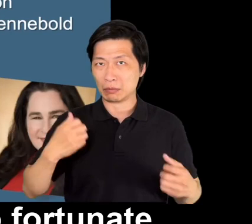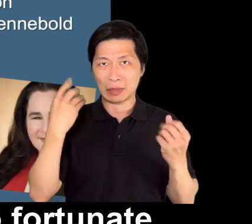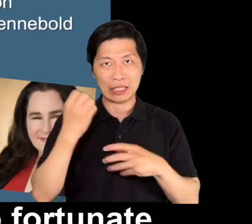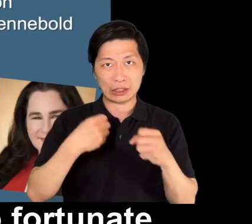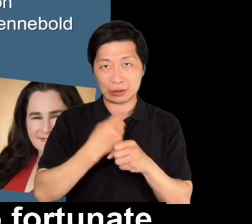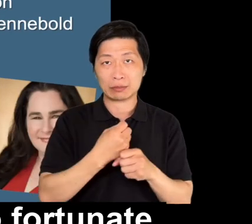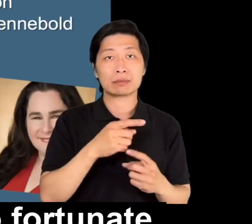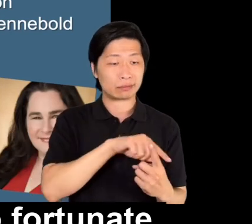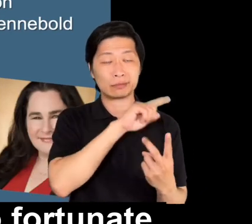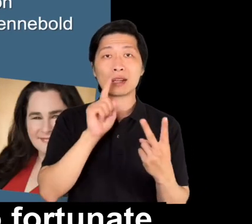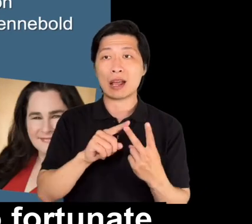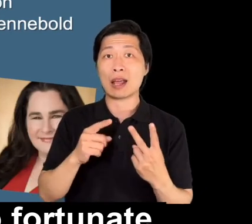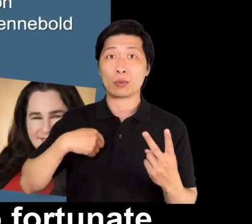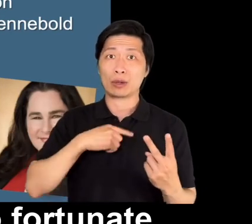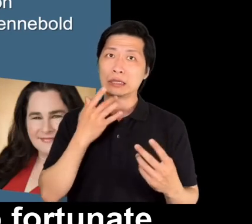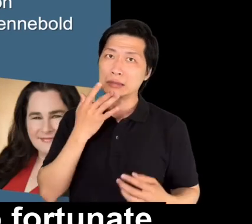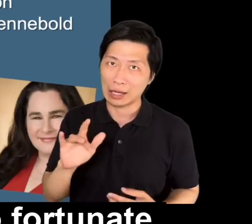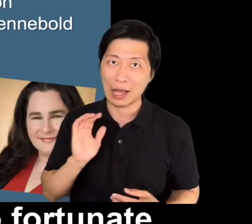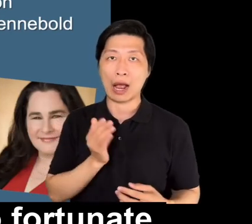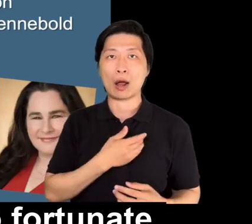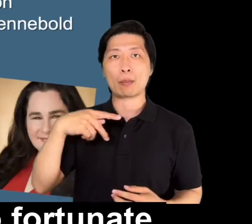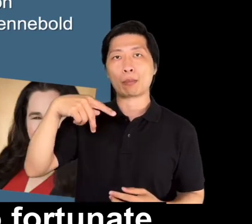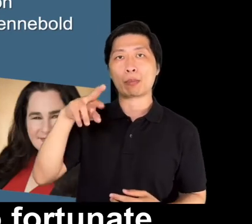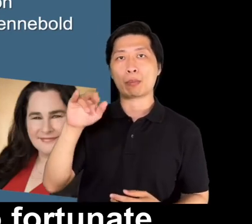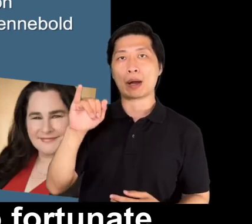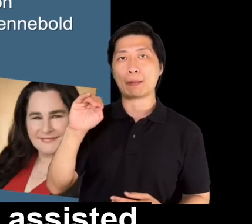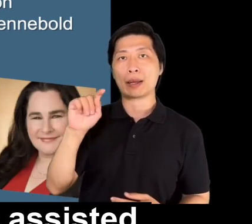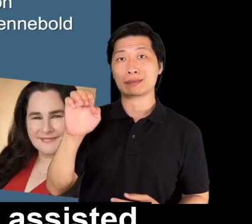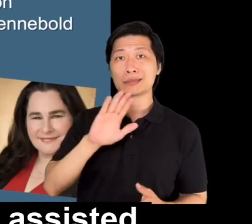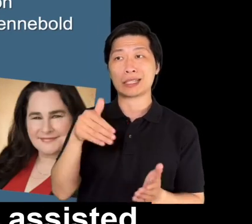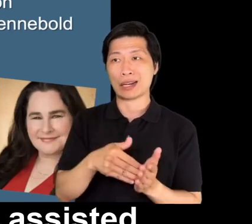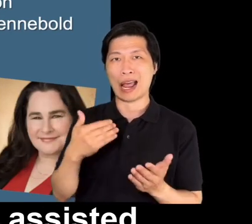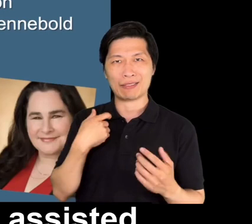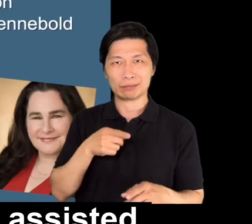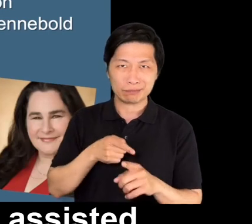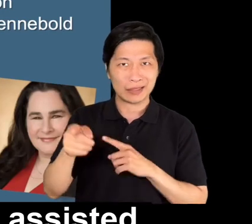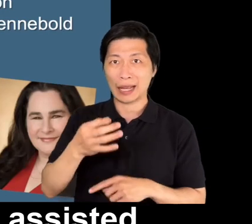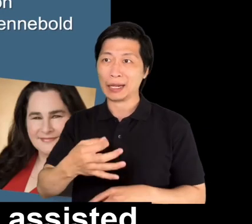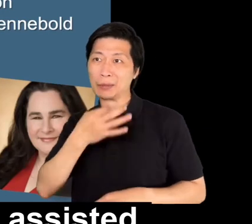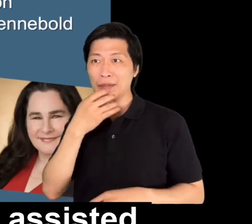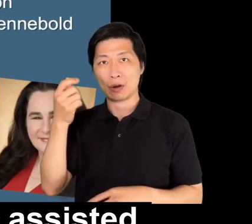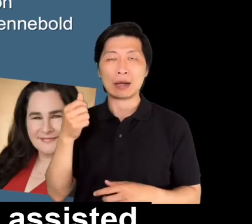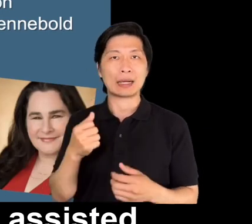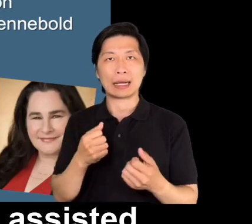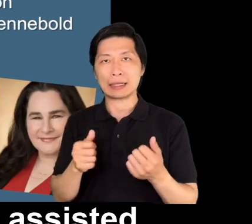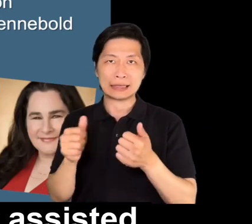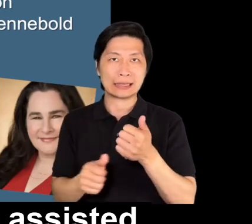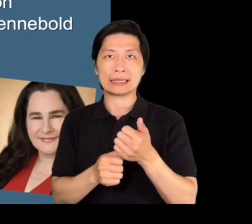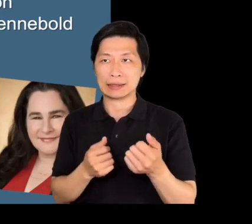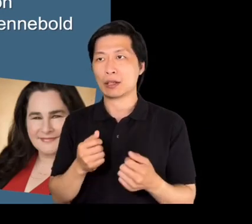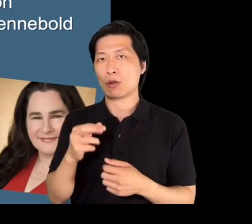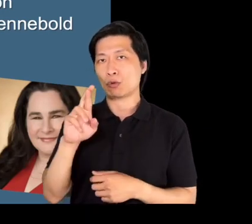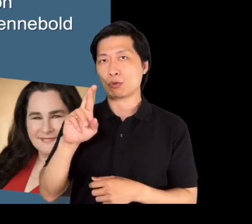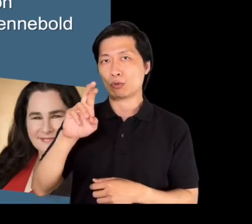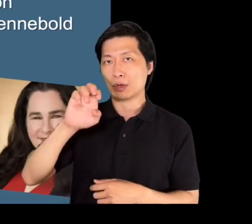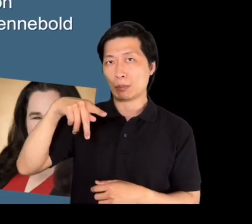Center to have experts in assisted reproductive technologies, such as in vitro fertilization. And we have a core